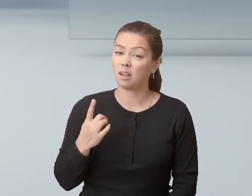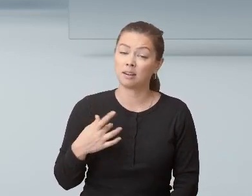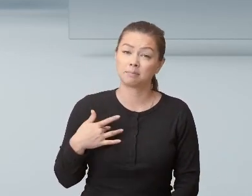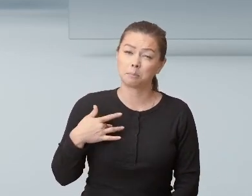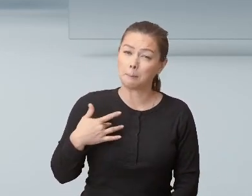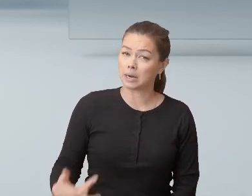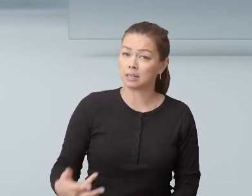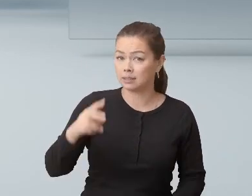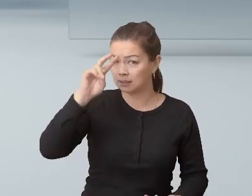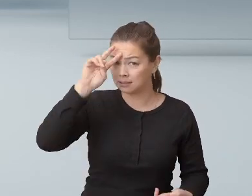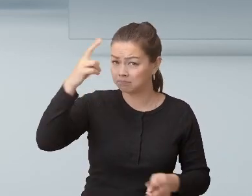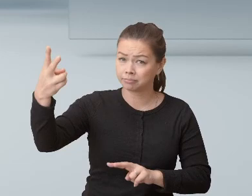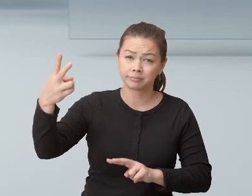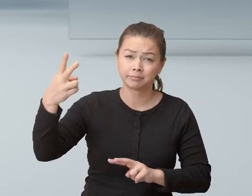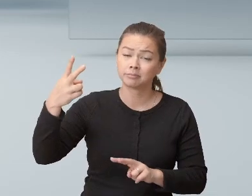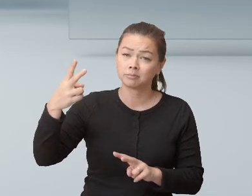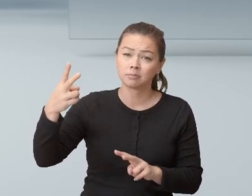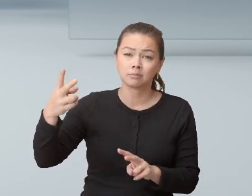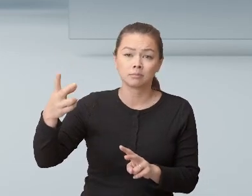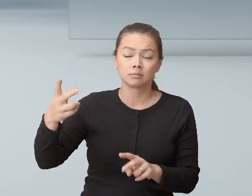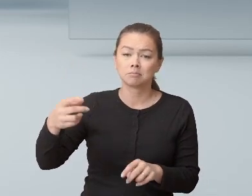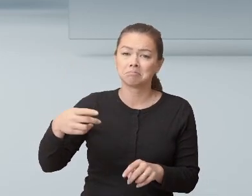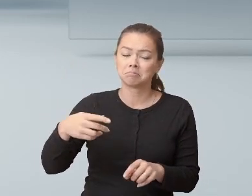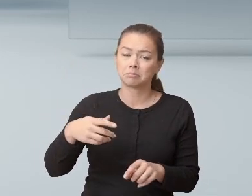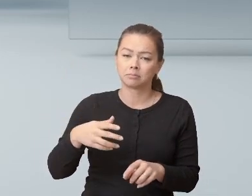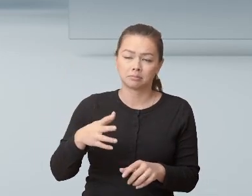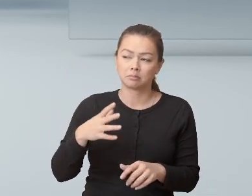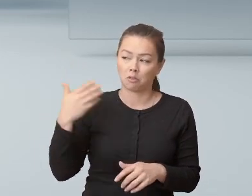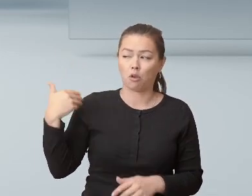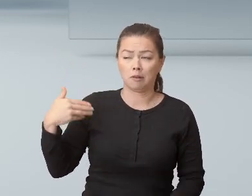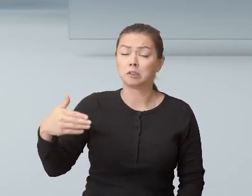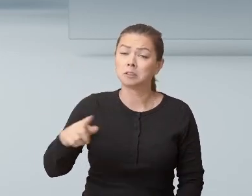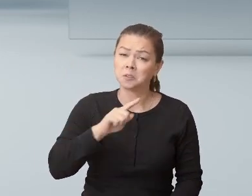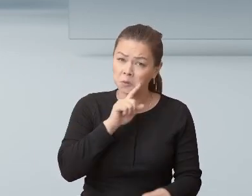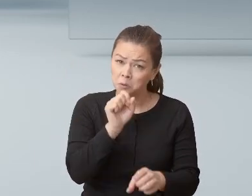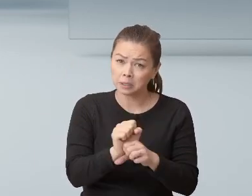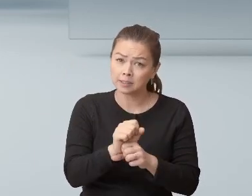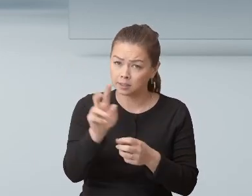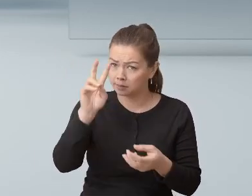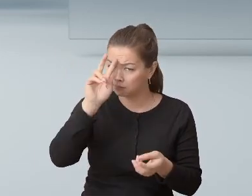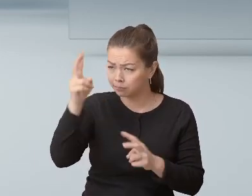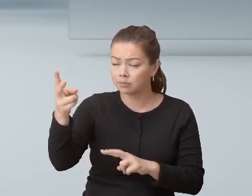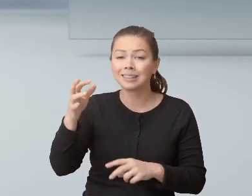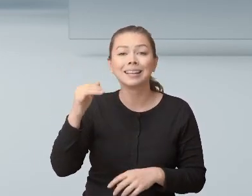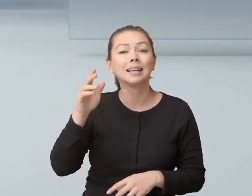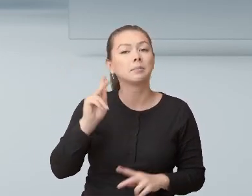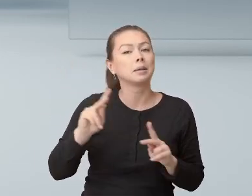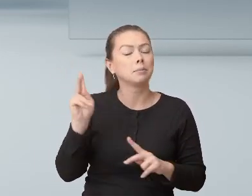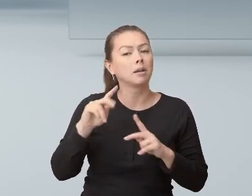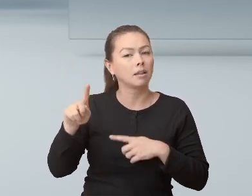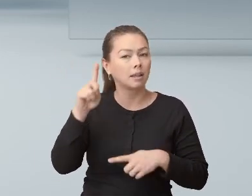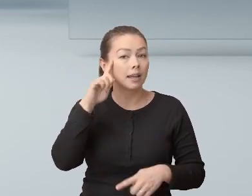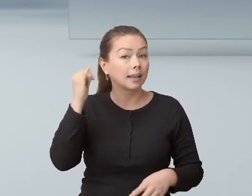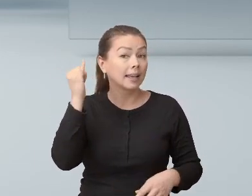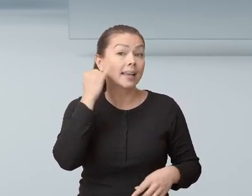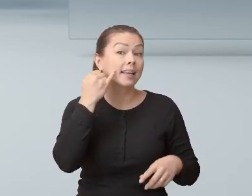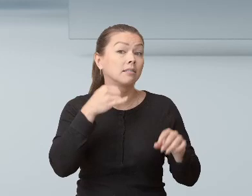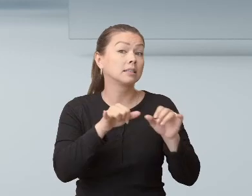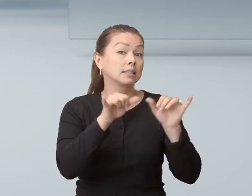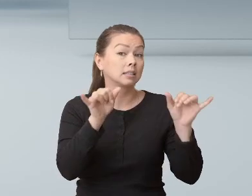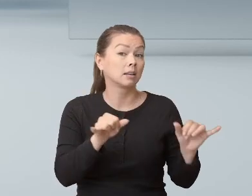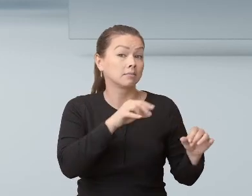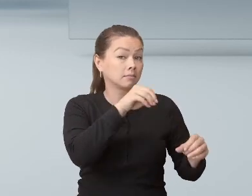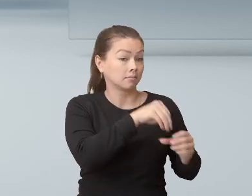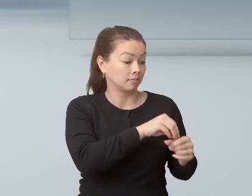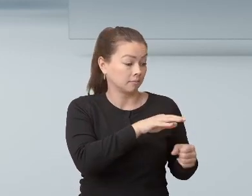we run into more often than you would think is that by having our systems on premise, they're more